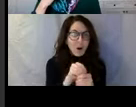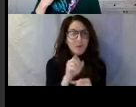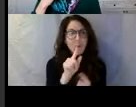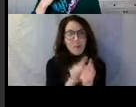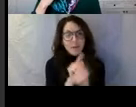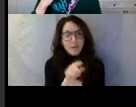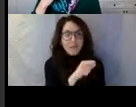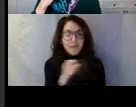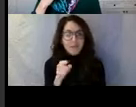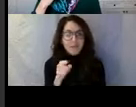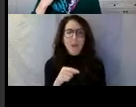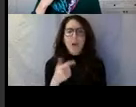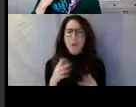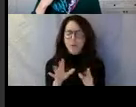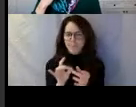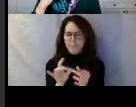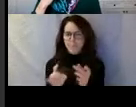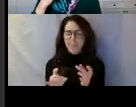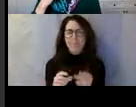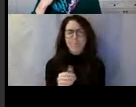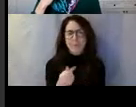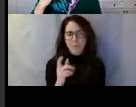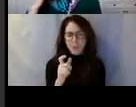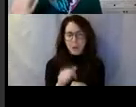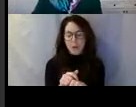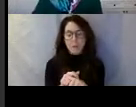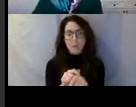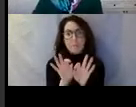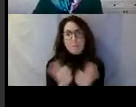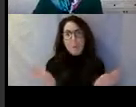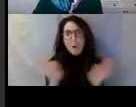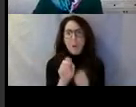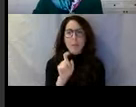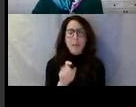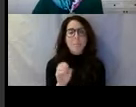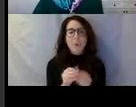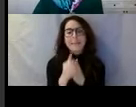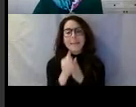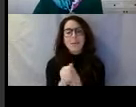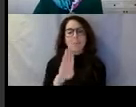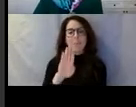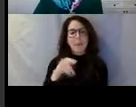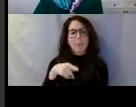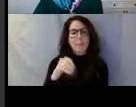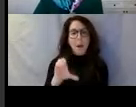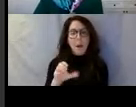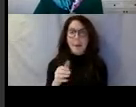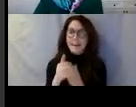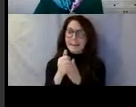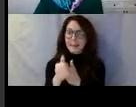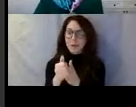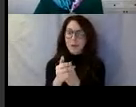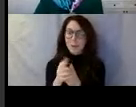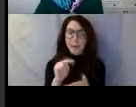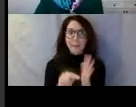And we've already mentioned on this talk a couple of times the need for more BiPOC leadership. And leadership doesn't just like